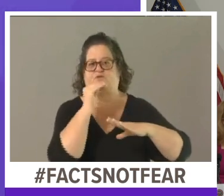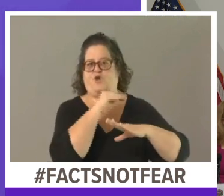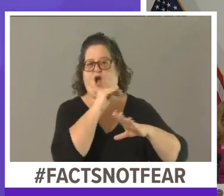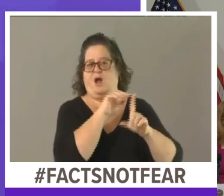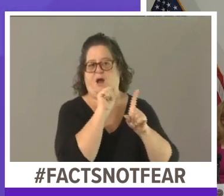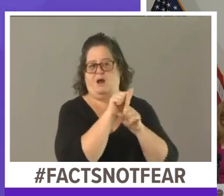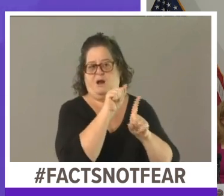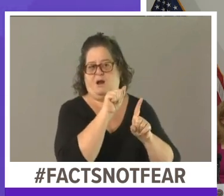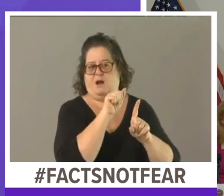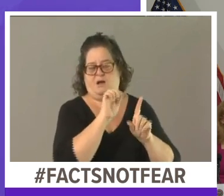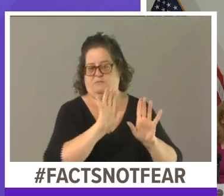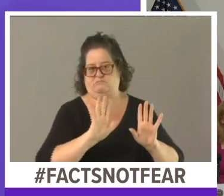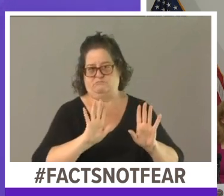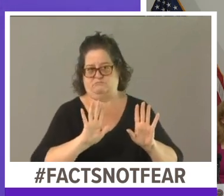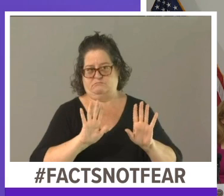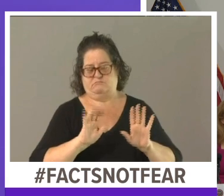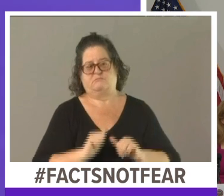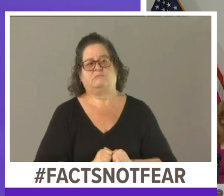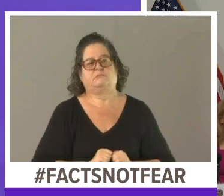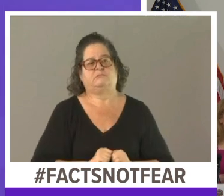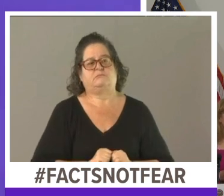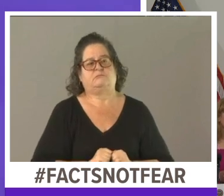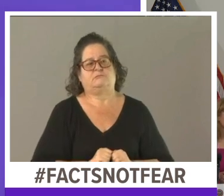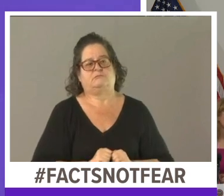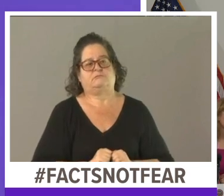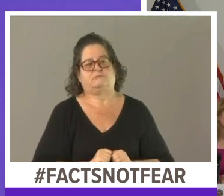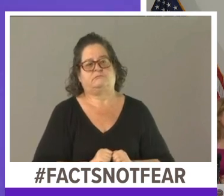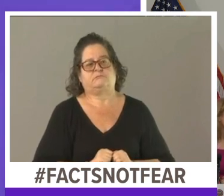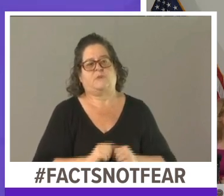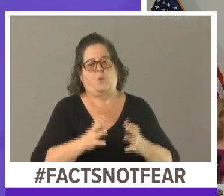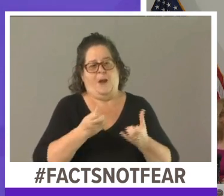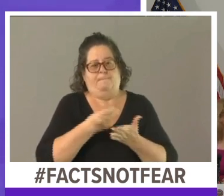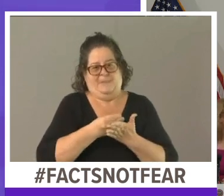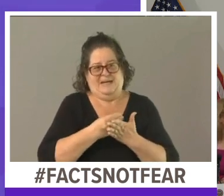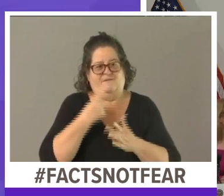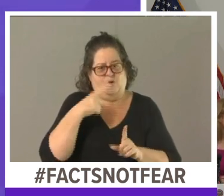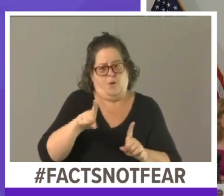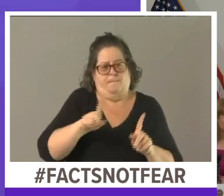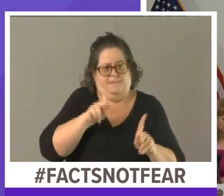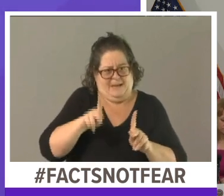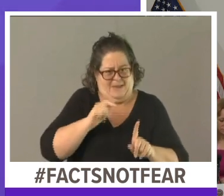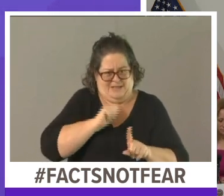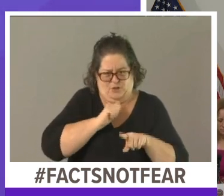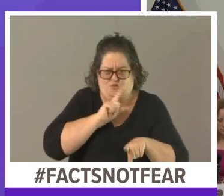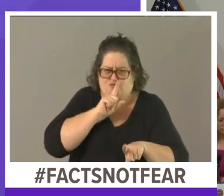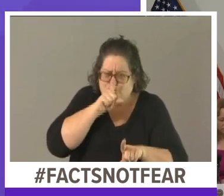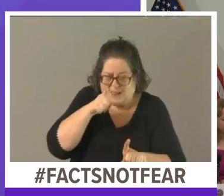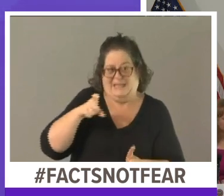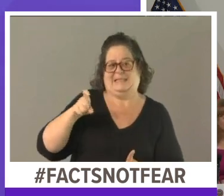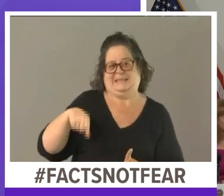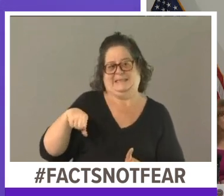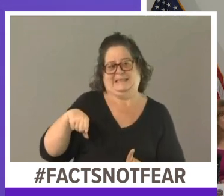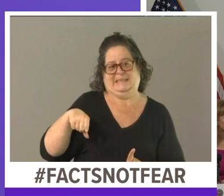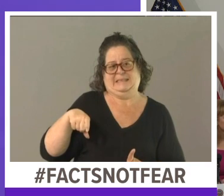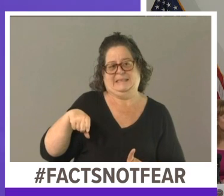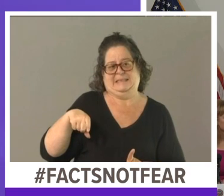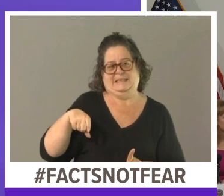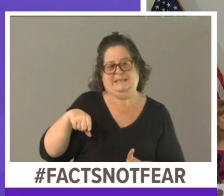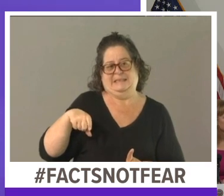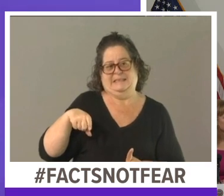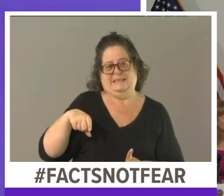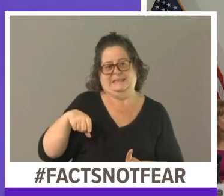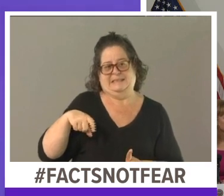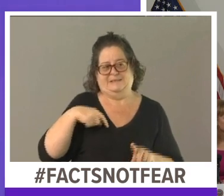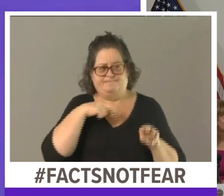preserved for the Arizonans that need them. And I realize it may have caused some inconvenience or slight